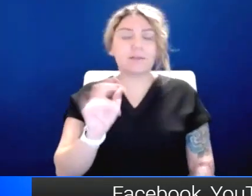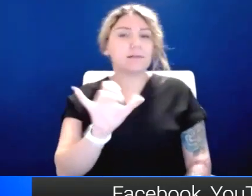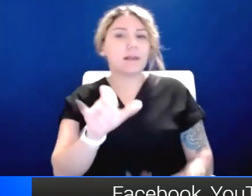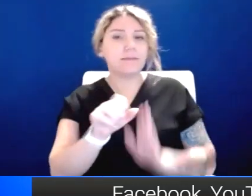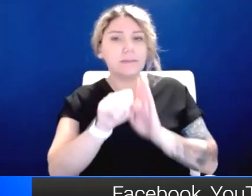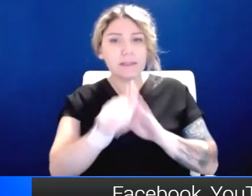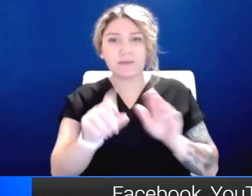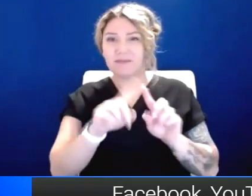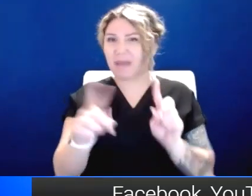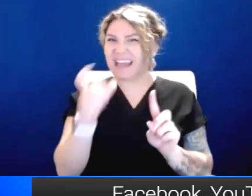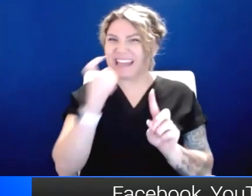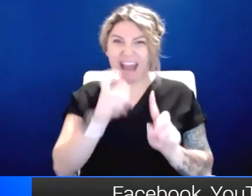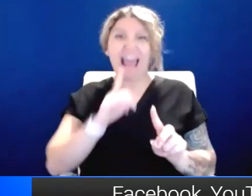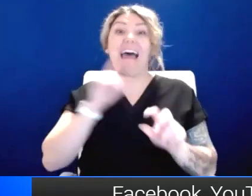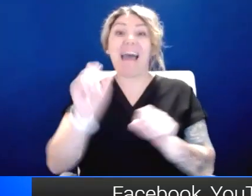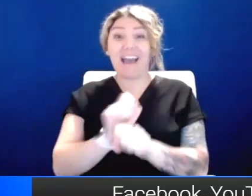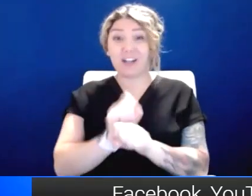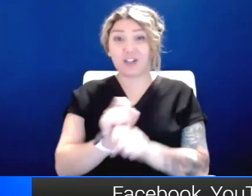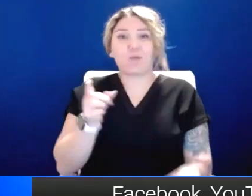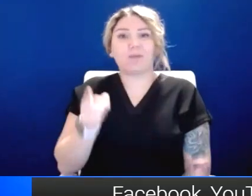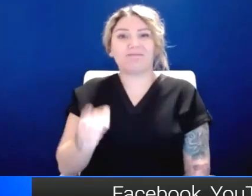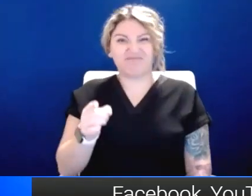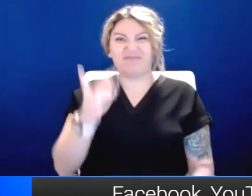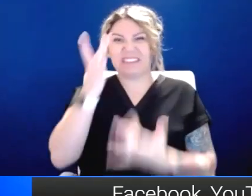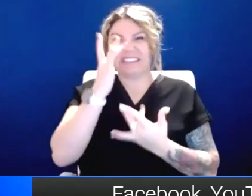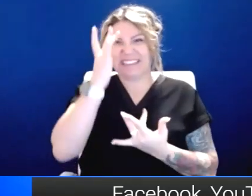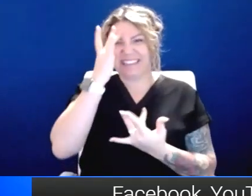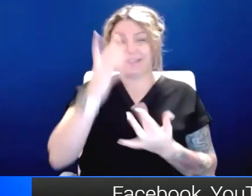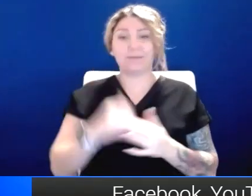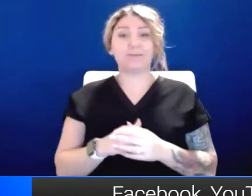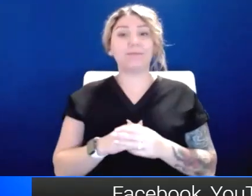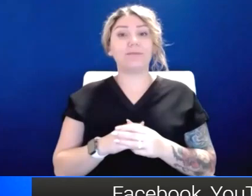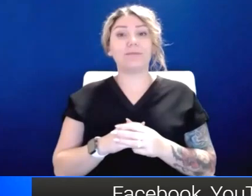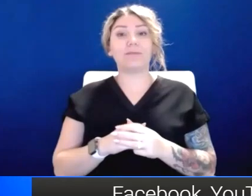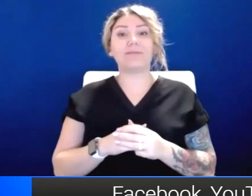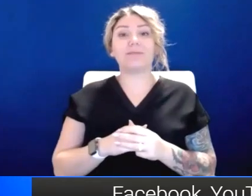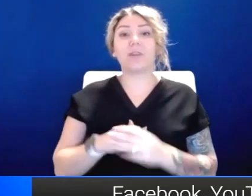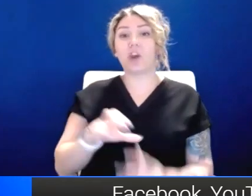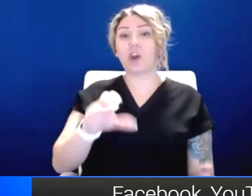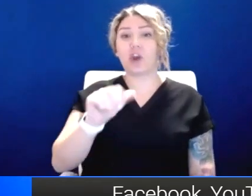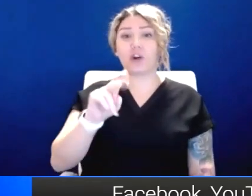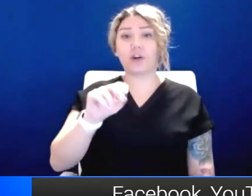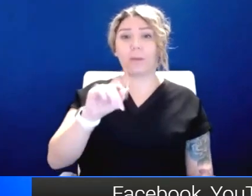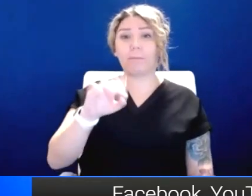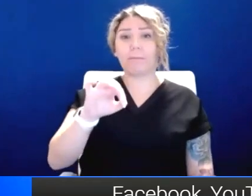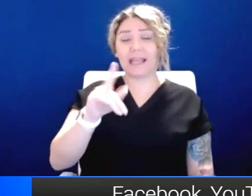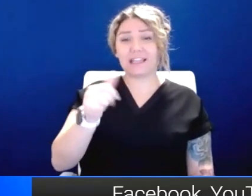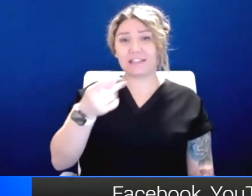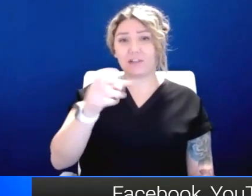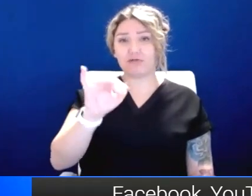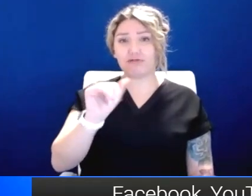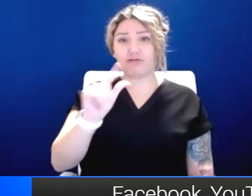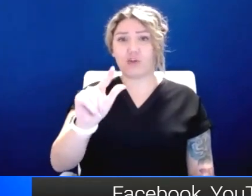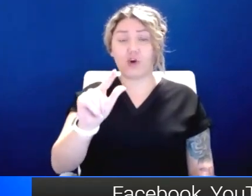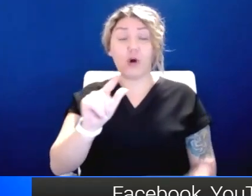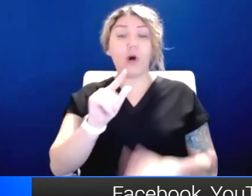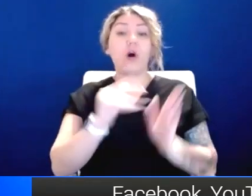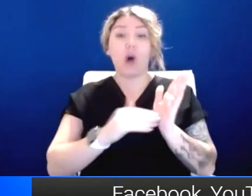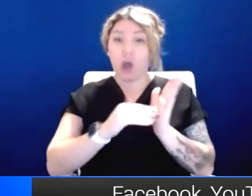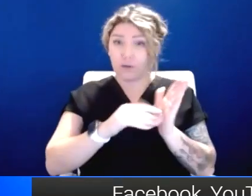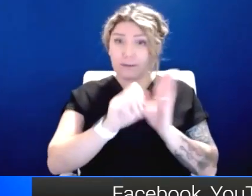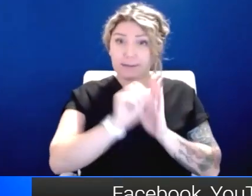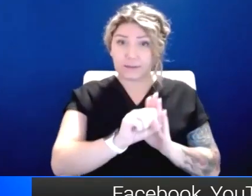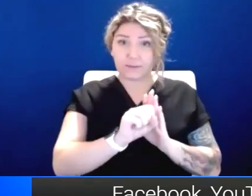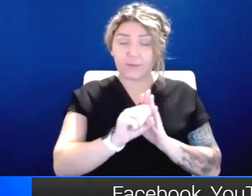are not indeed Parkinson's disease. The thing with corticobasal degeneration is often the symptoms begin on one side,